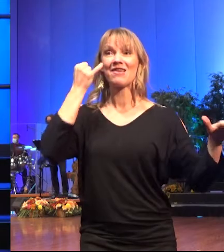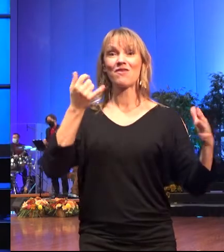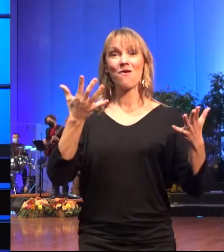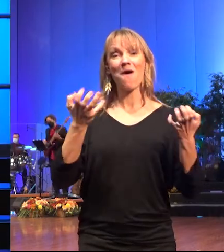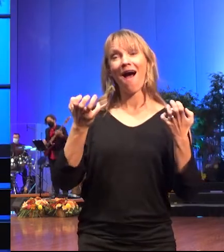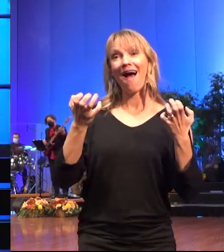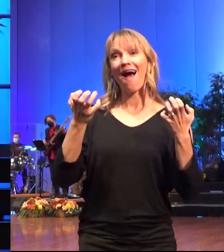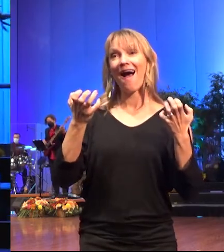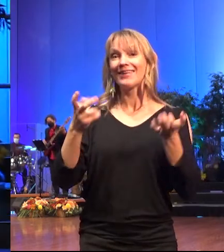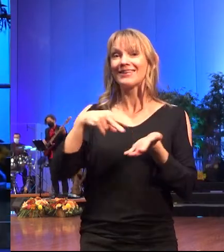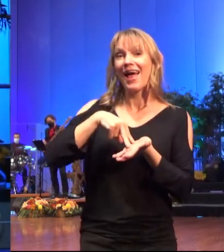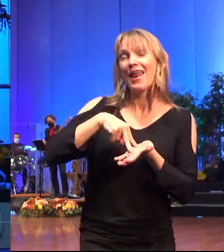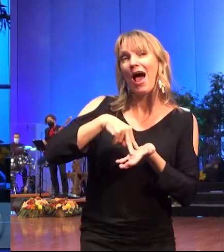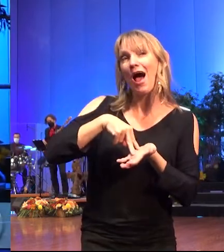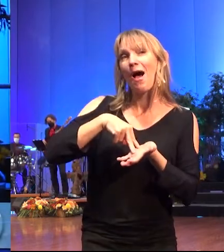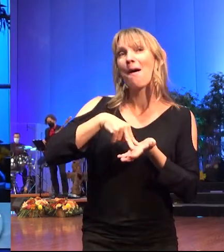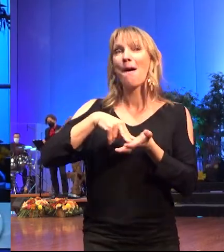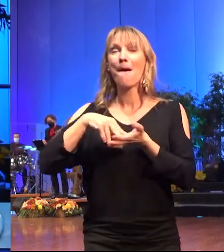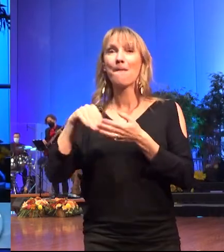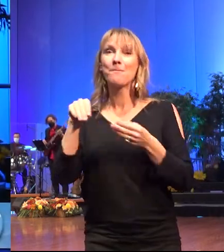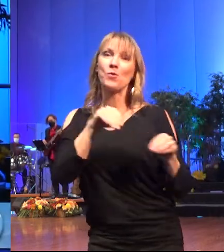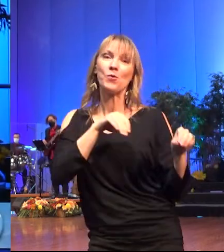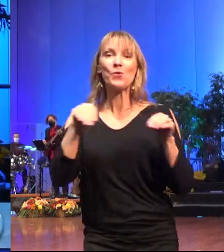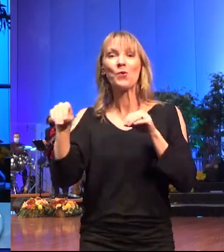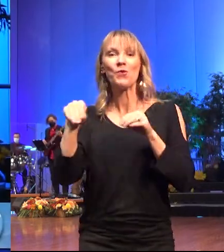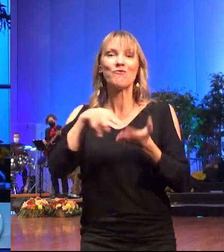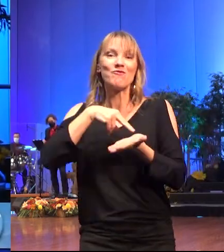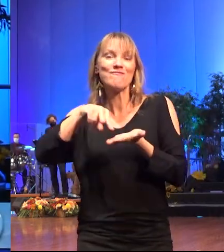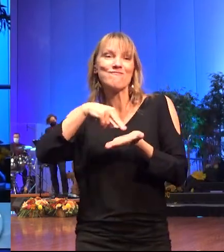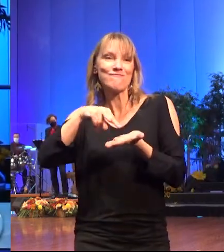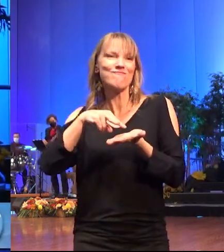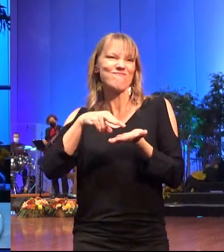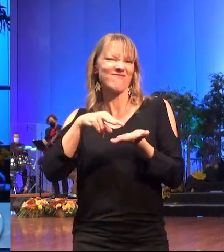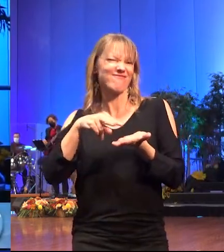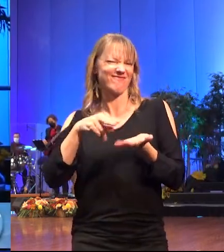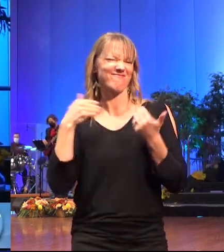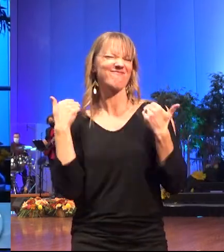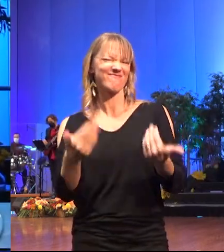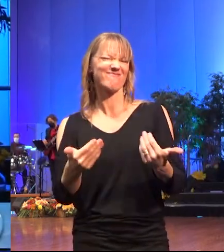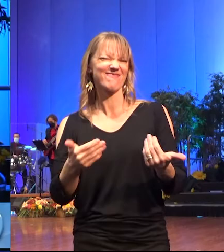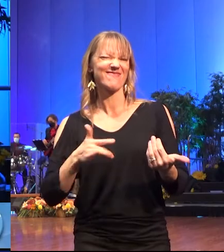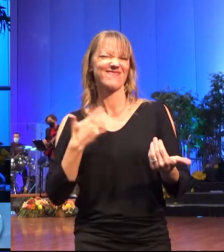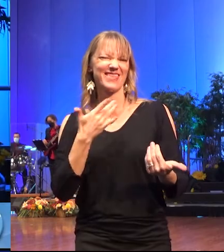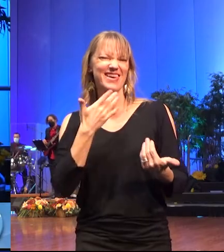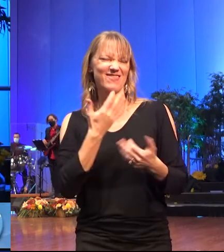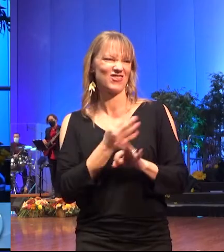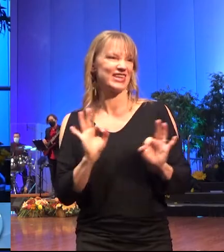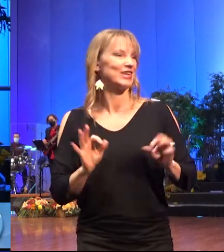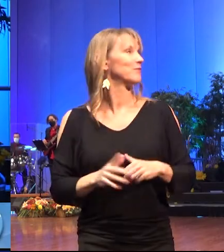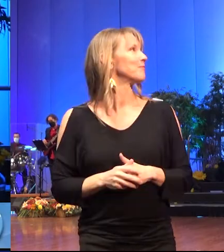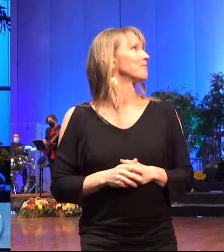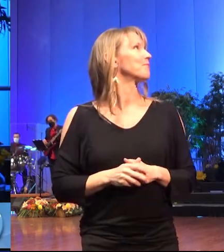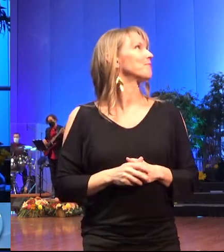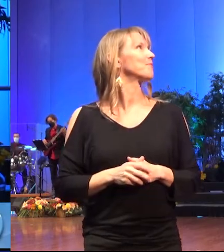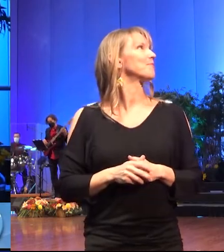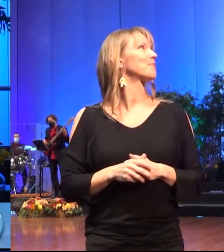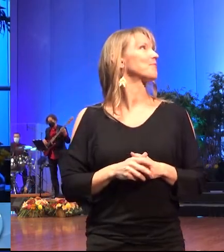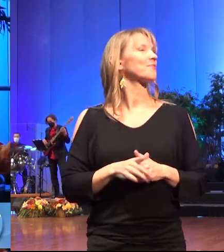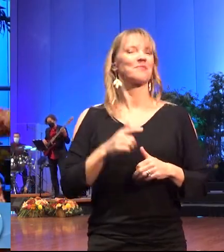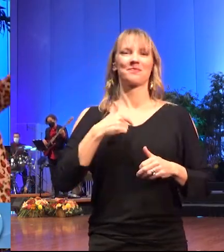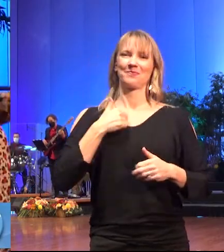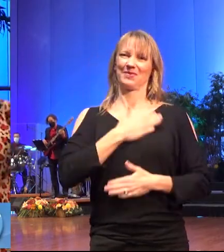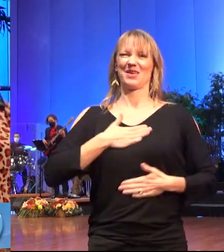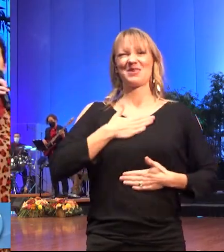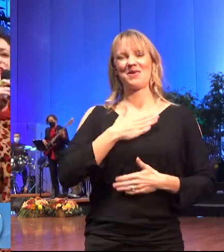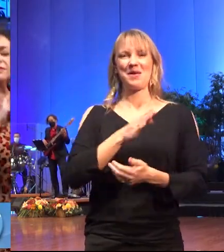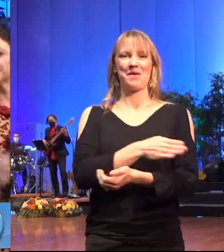if you feel like you want to, like, stand up and kind of move into that energy a little bit, feel free to. And